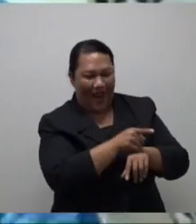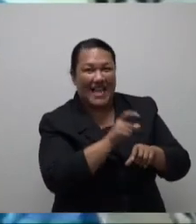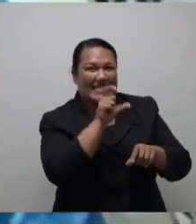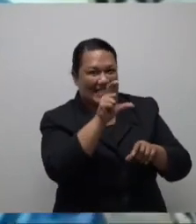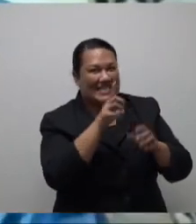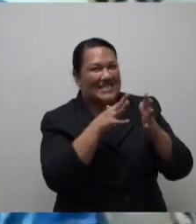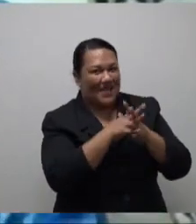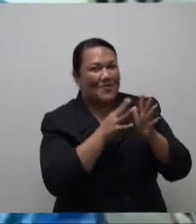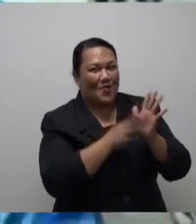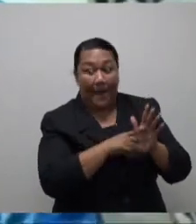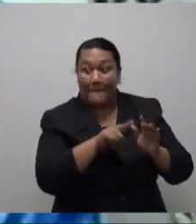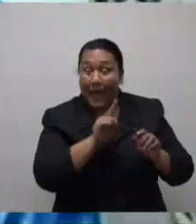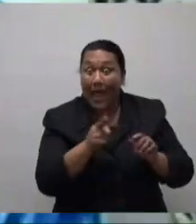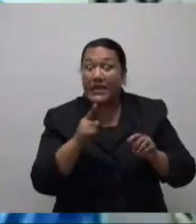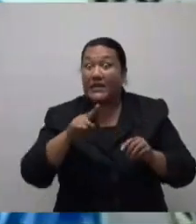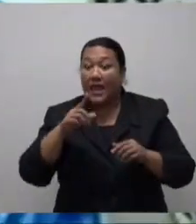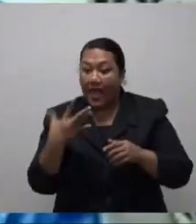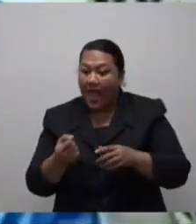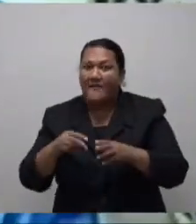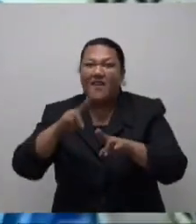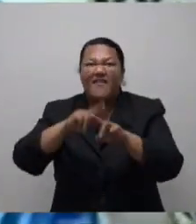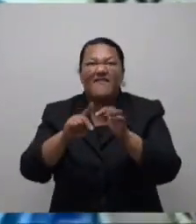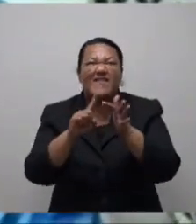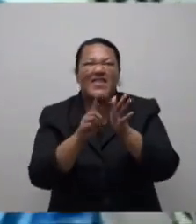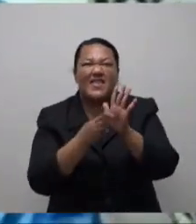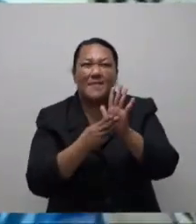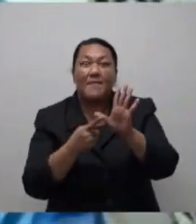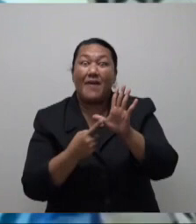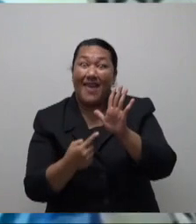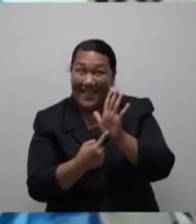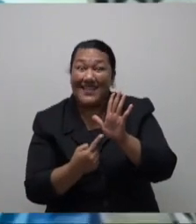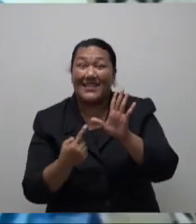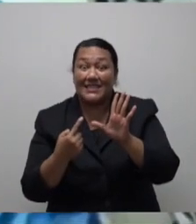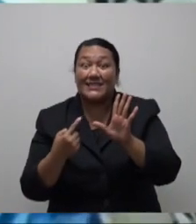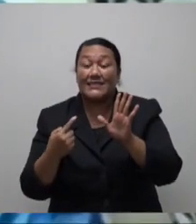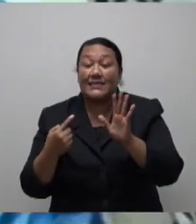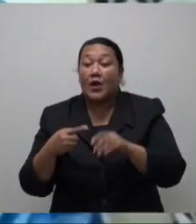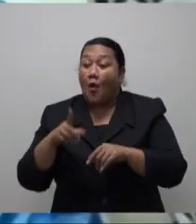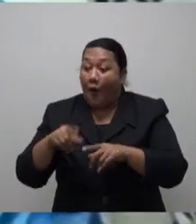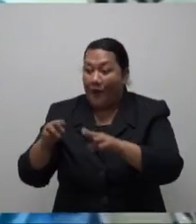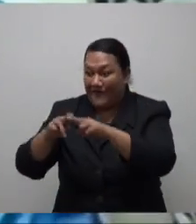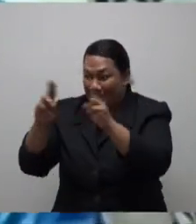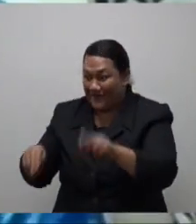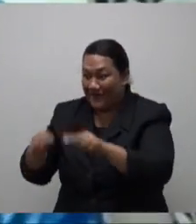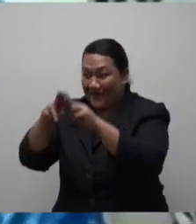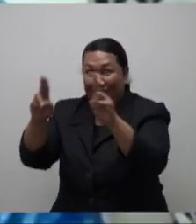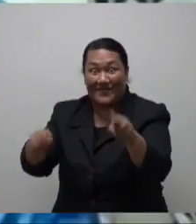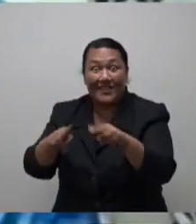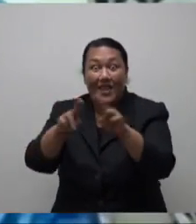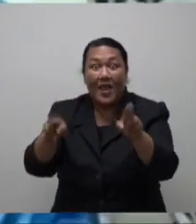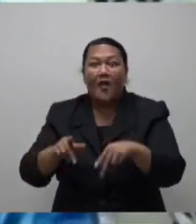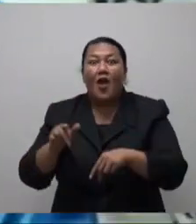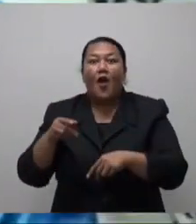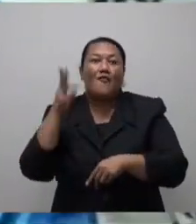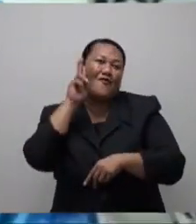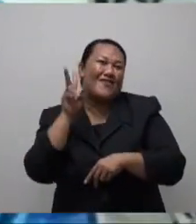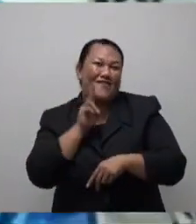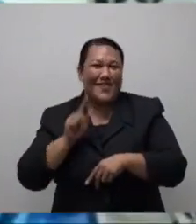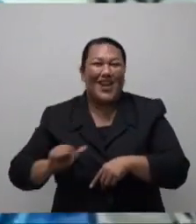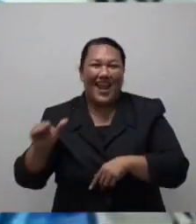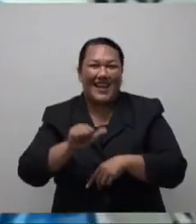And supporting the CWM Hospital, we now have the FEMAT Field Hospital at the Vodafone Arena in